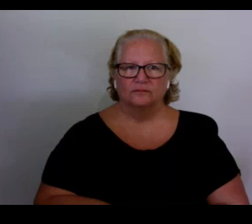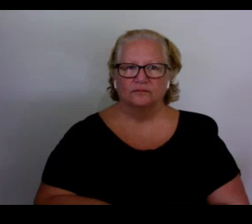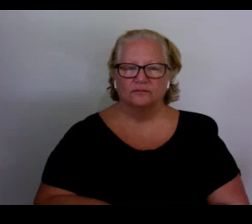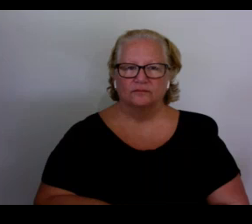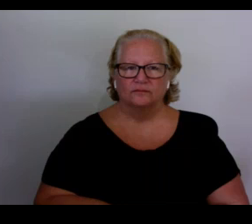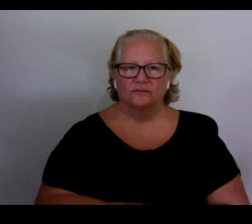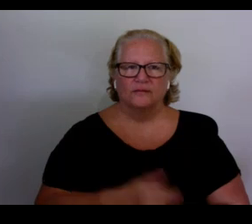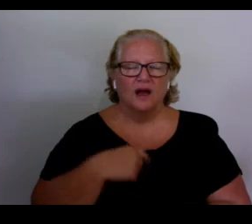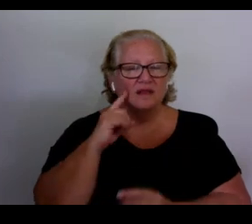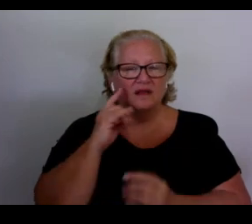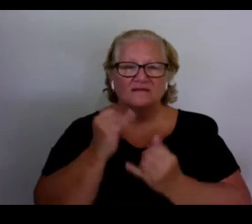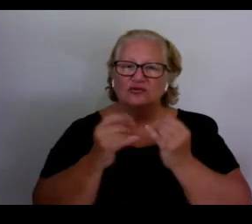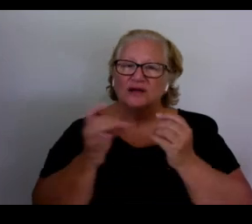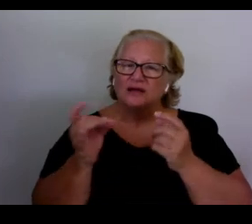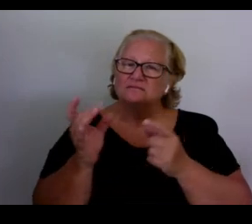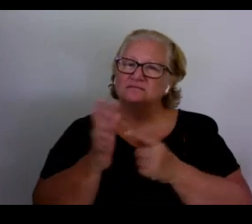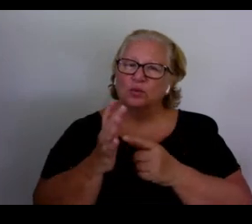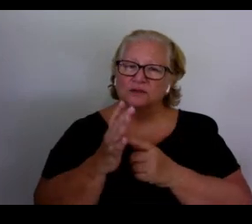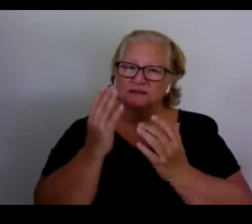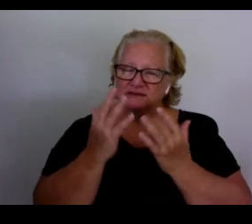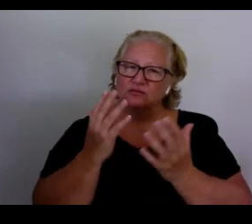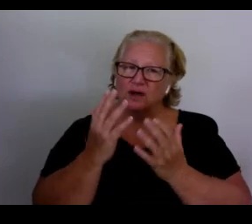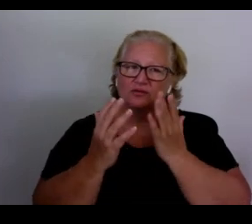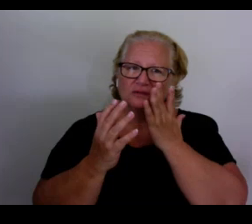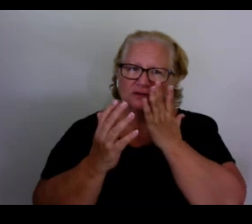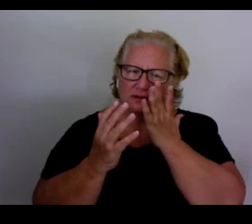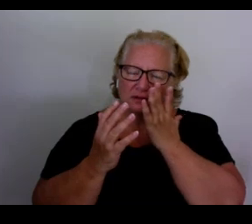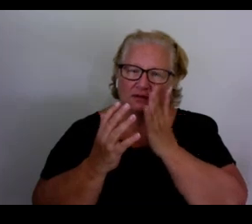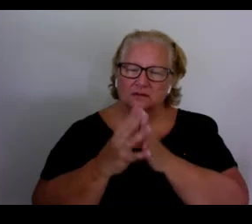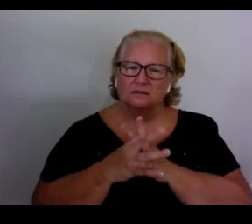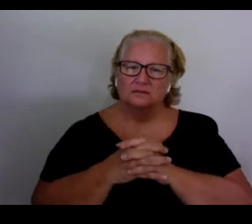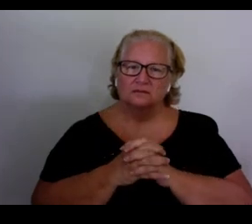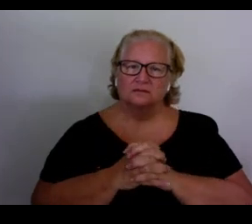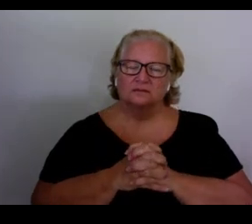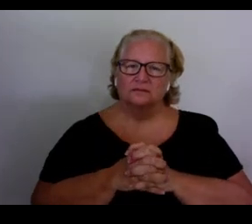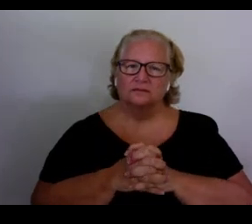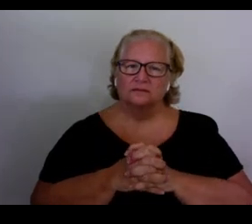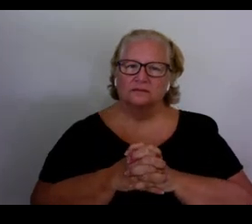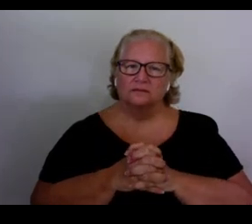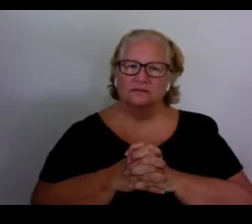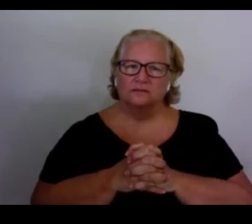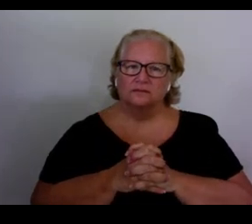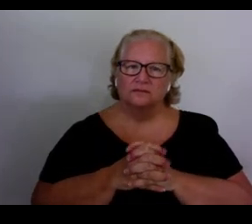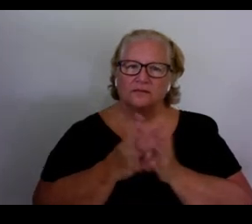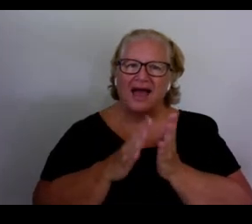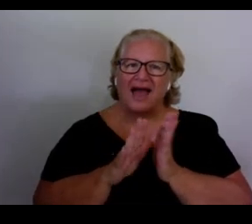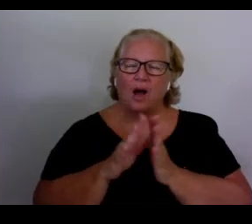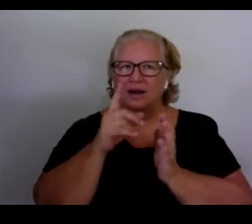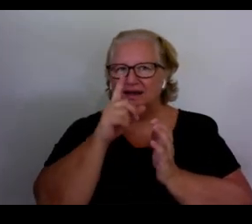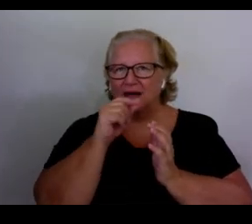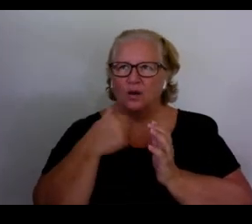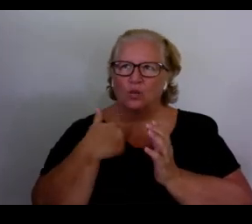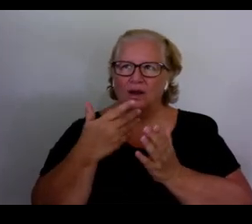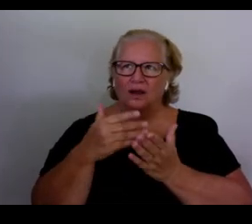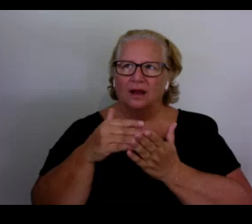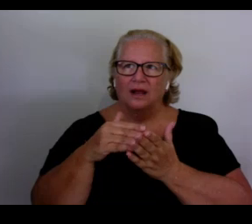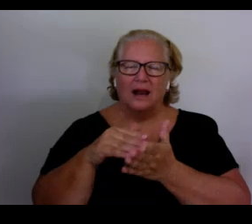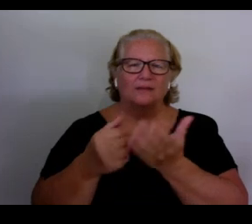important consideration as you're doing that to think, how can we enable them to do that? Because